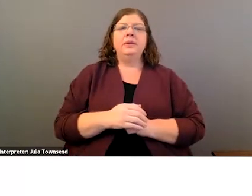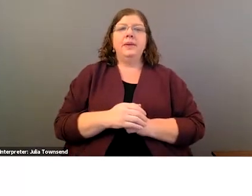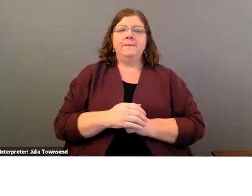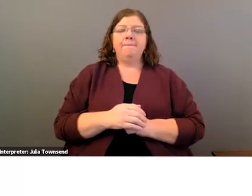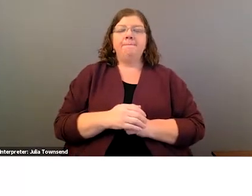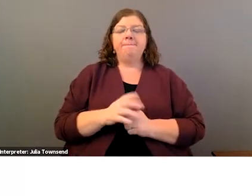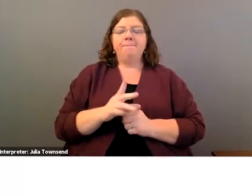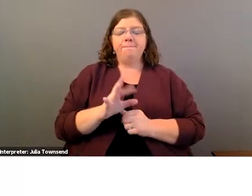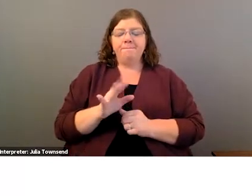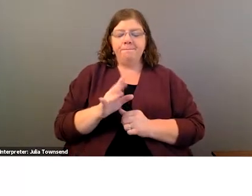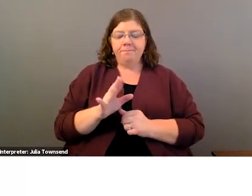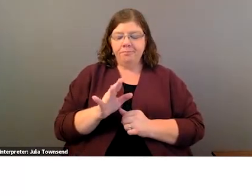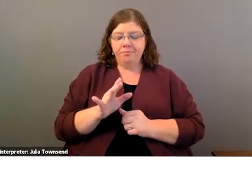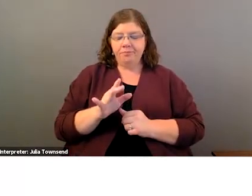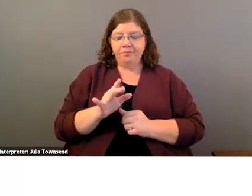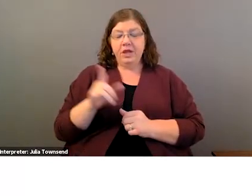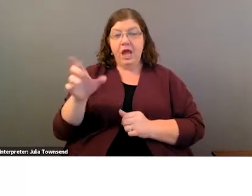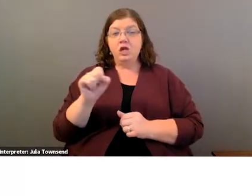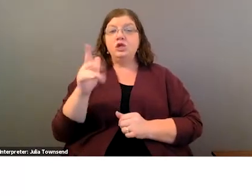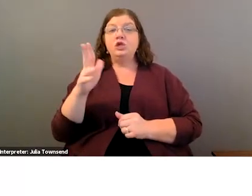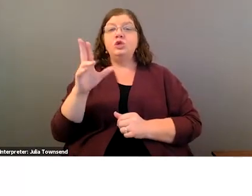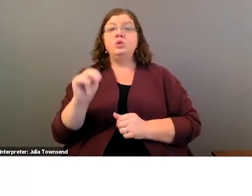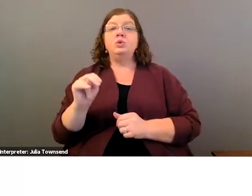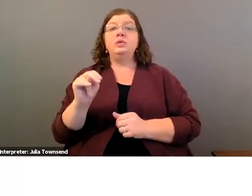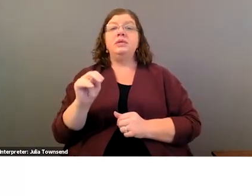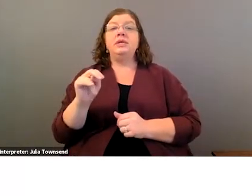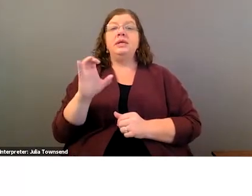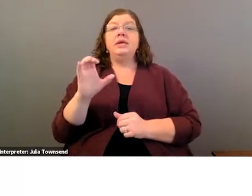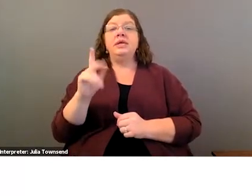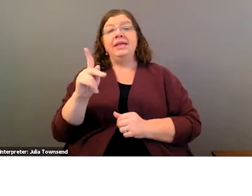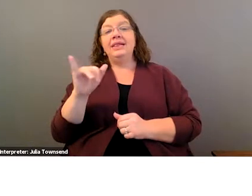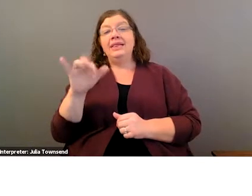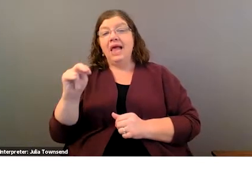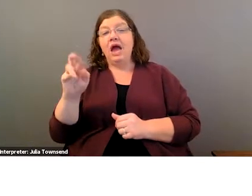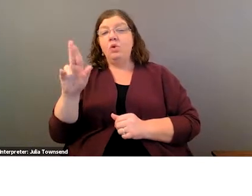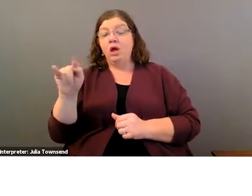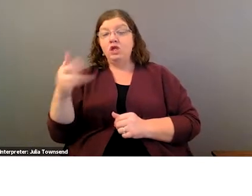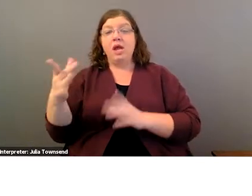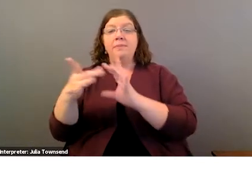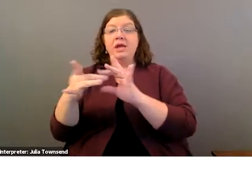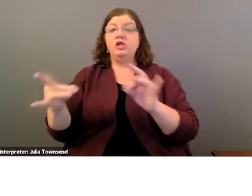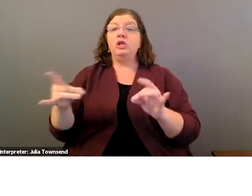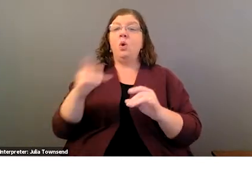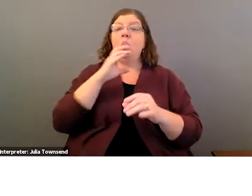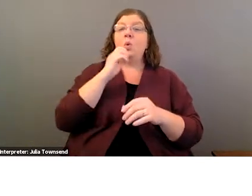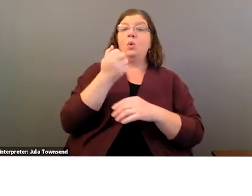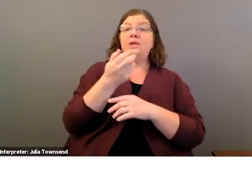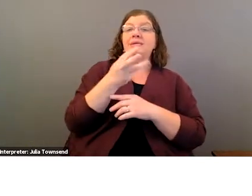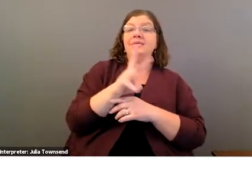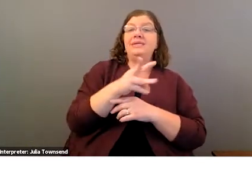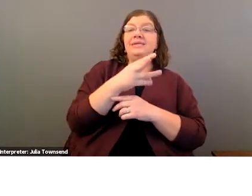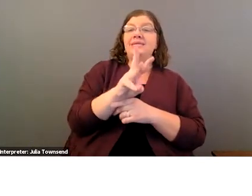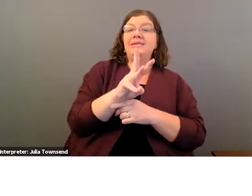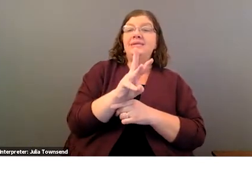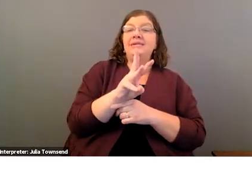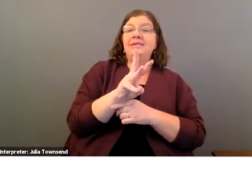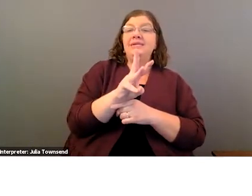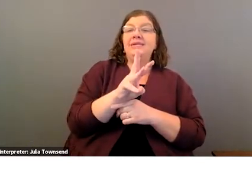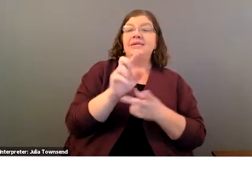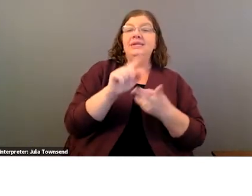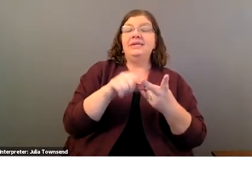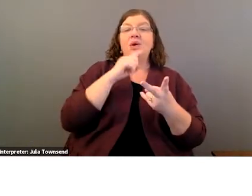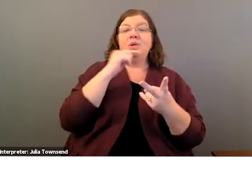As Susan Klein Rothschild mentioned, 16-year-olds, 17-year-olds, 18-year-olds,